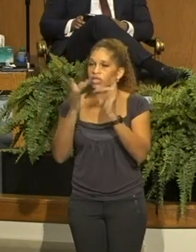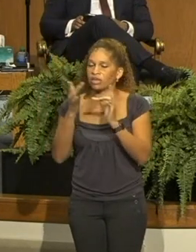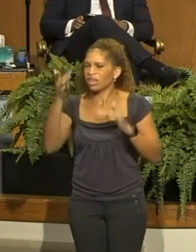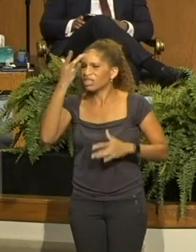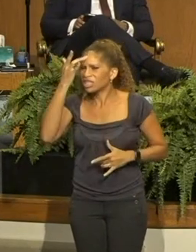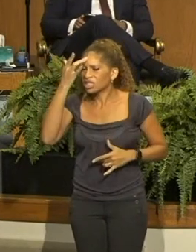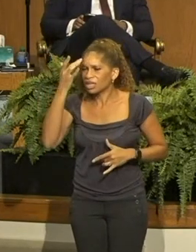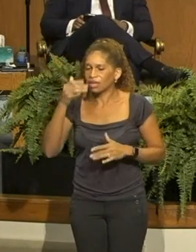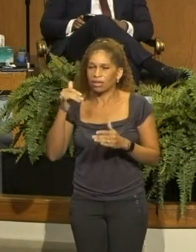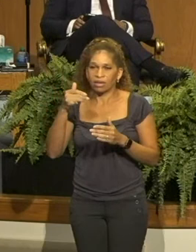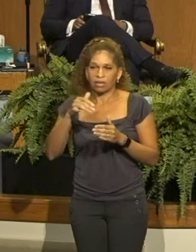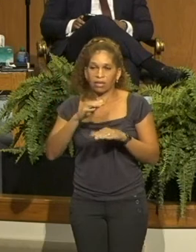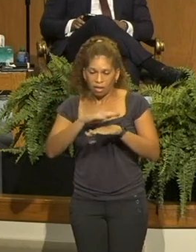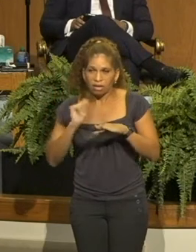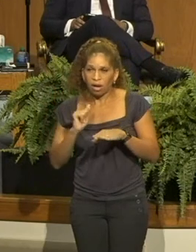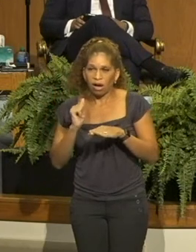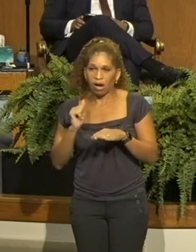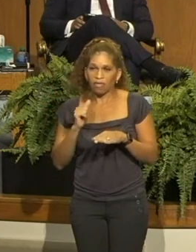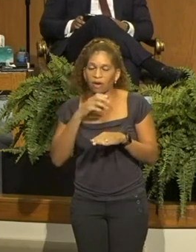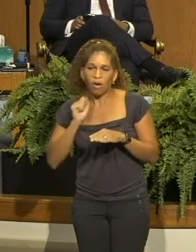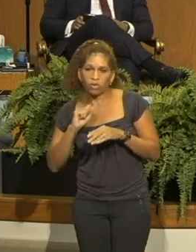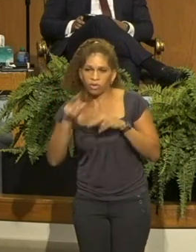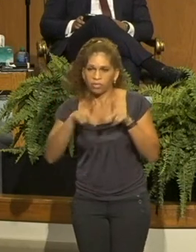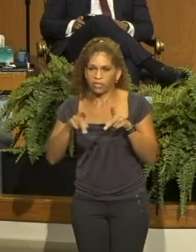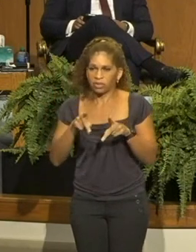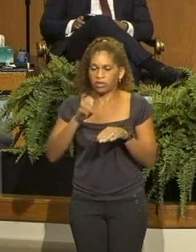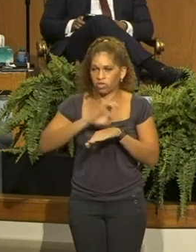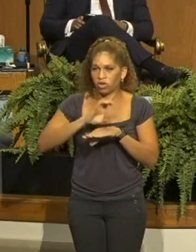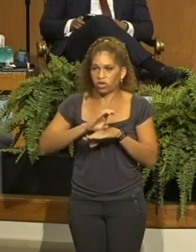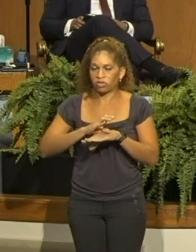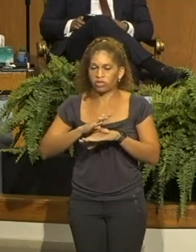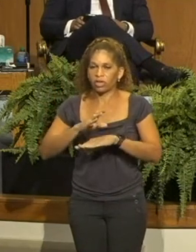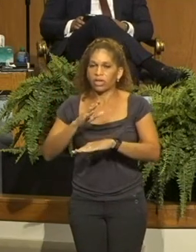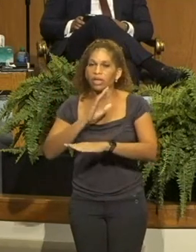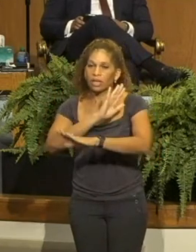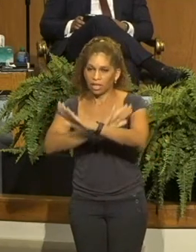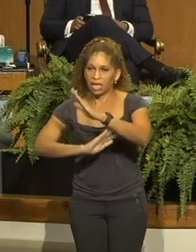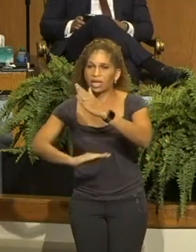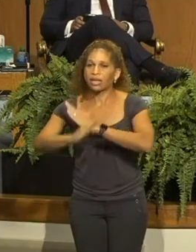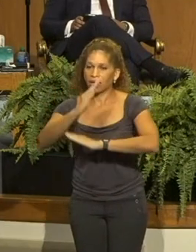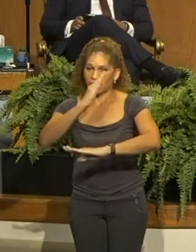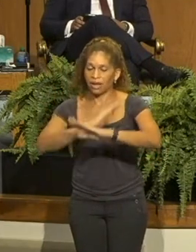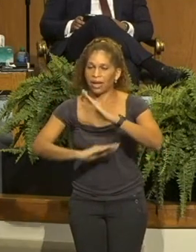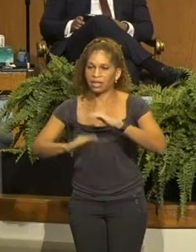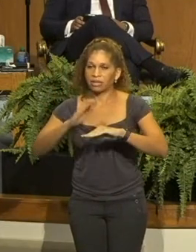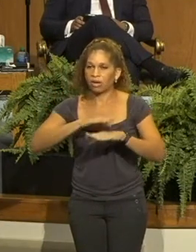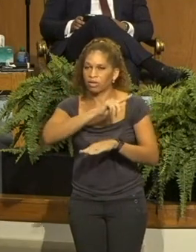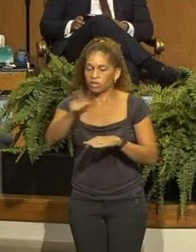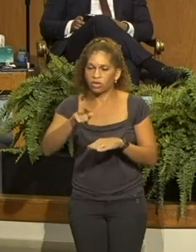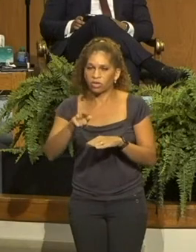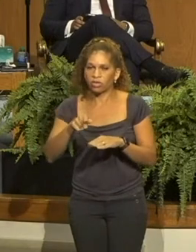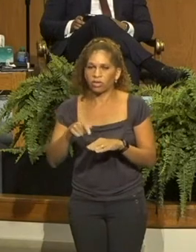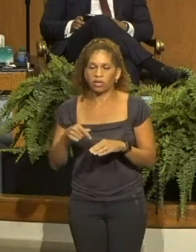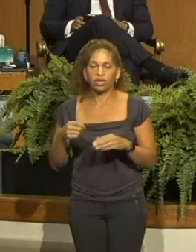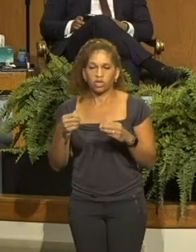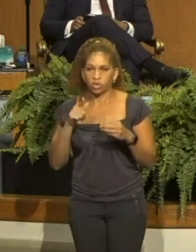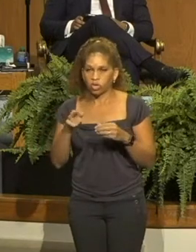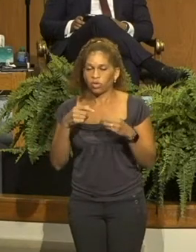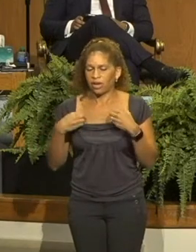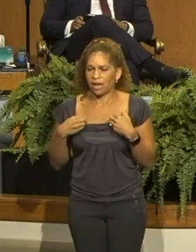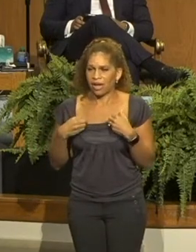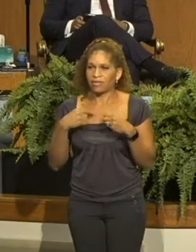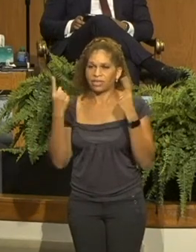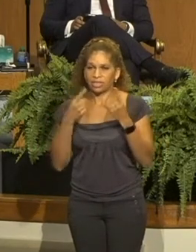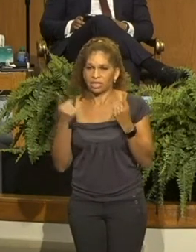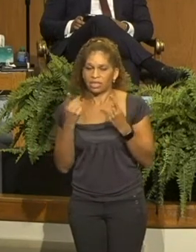call for the elders of the church that they may lay hands on you and pray in the anointing of the Lord. And if you've committed any sins, they'll be forgiven of